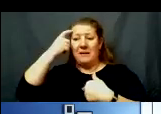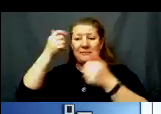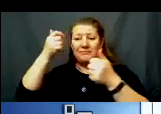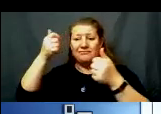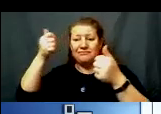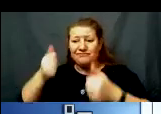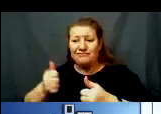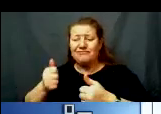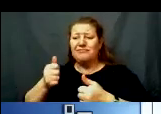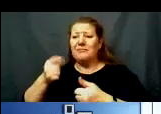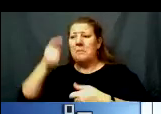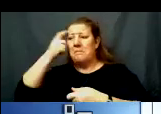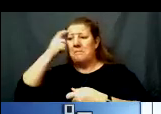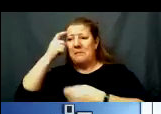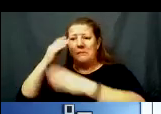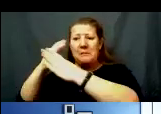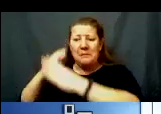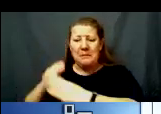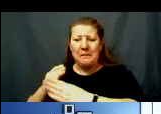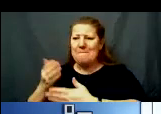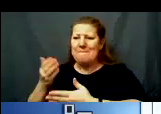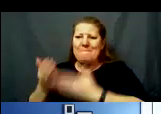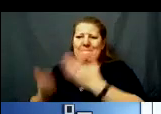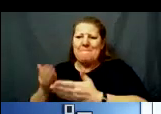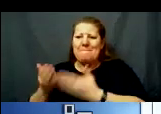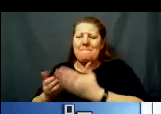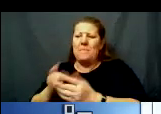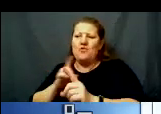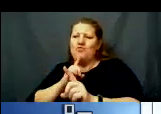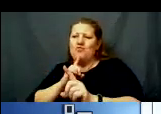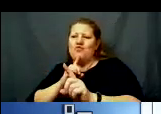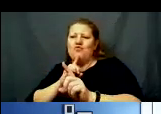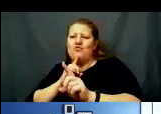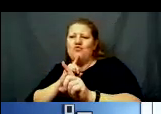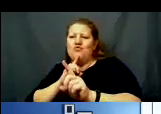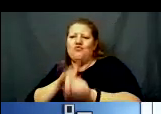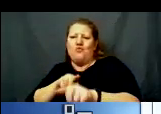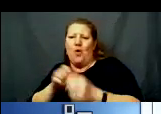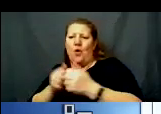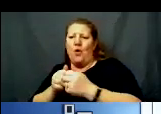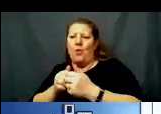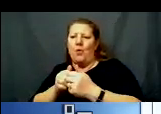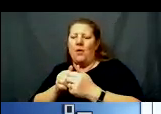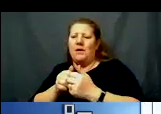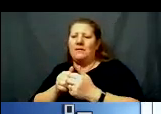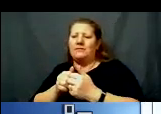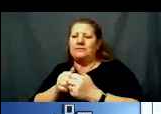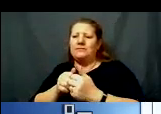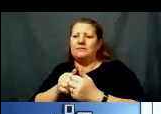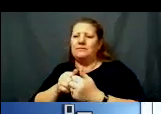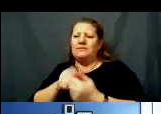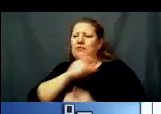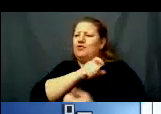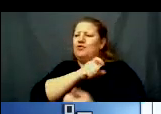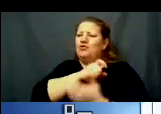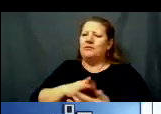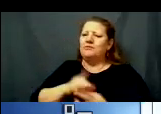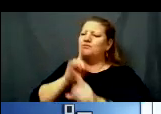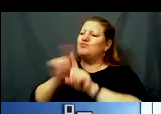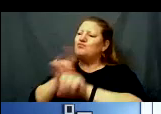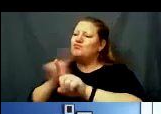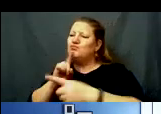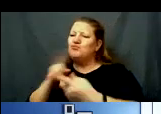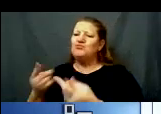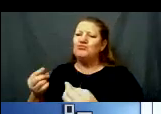mental disabilities may not respond to commands or demands by corrections officers in the ways